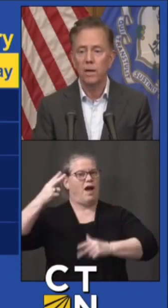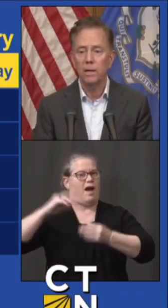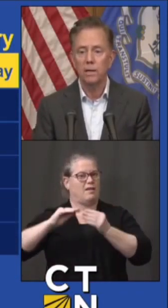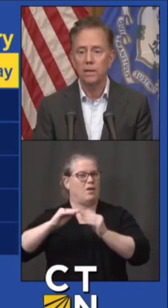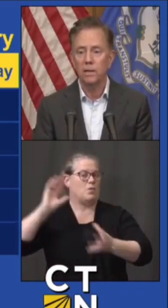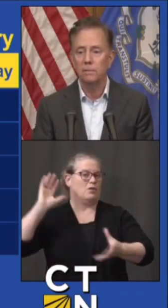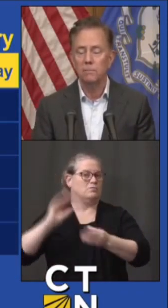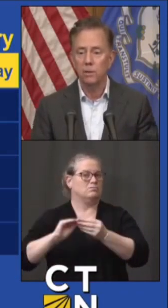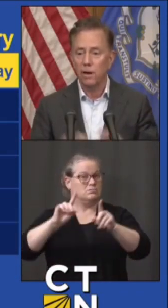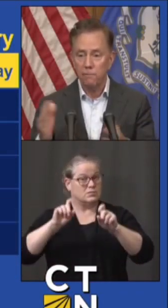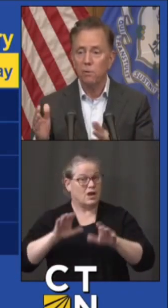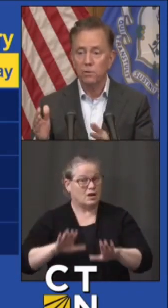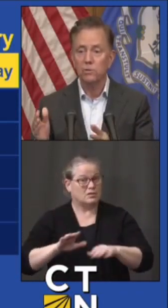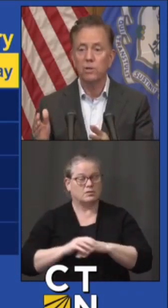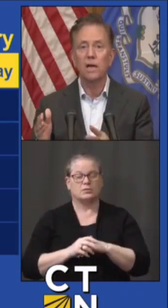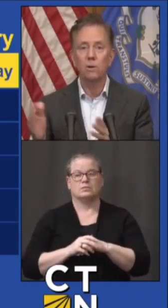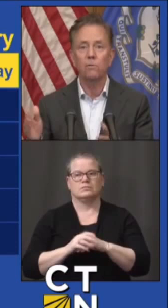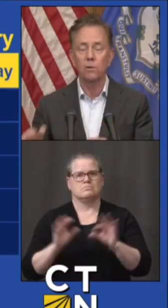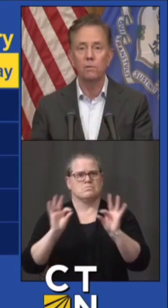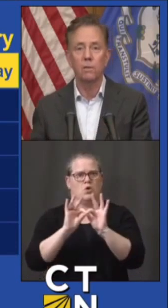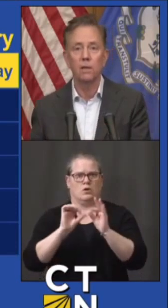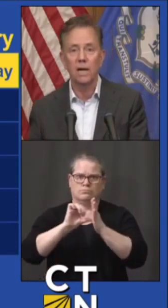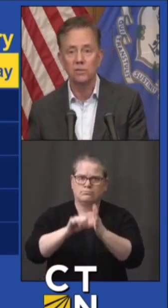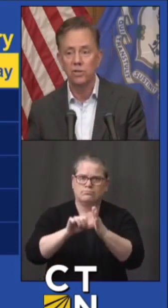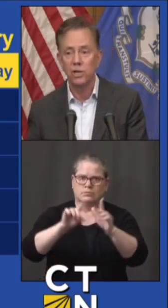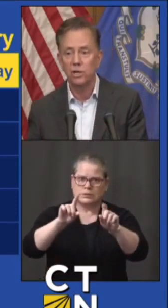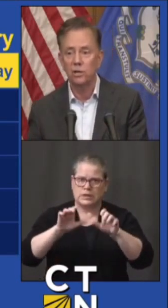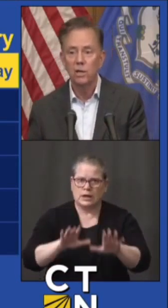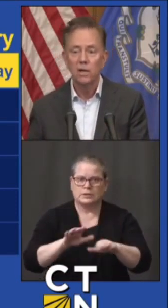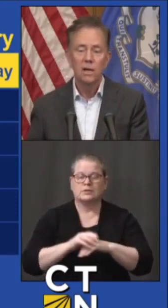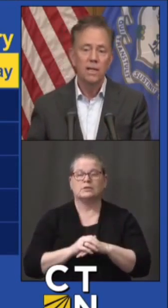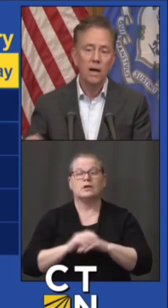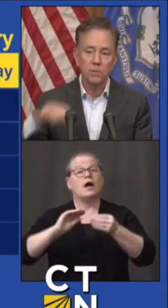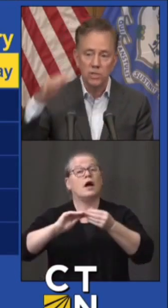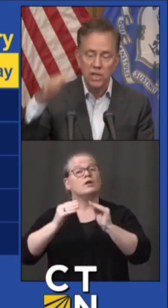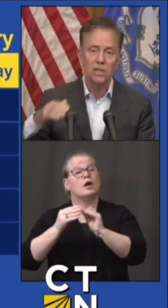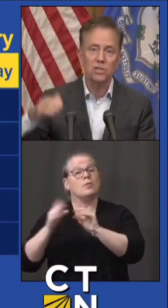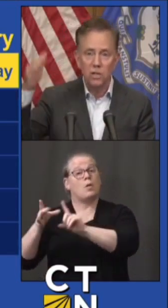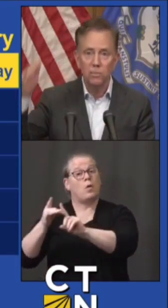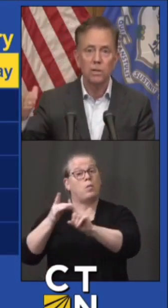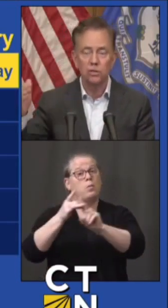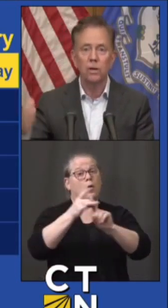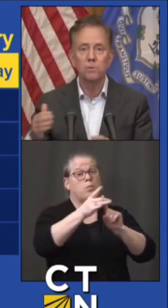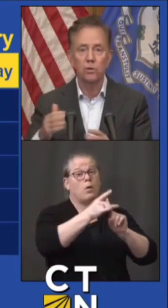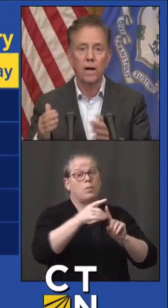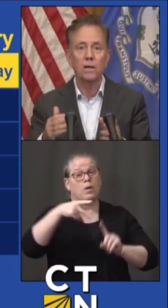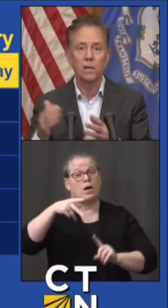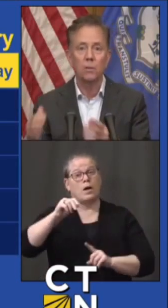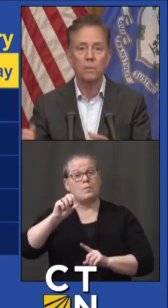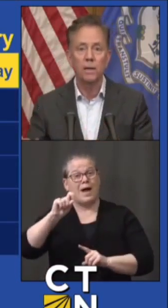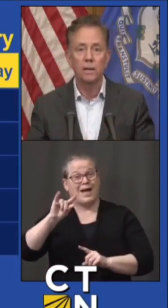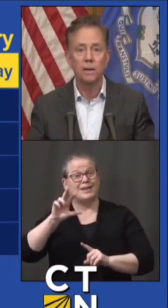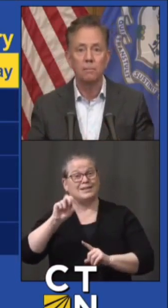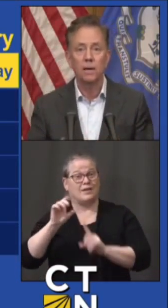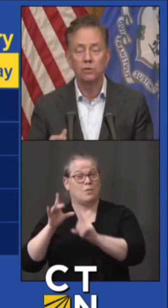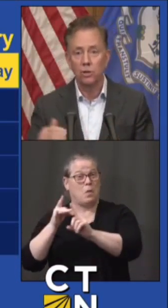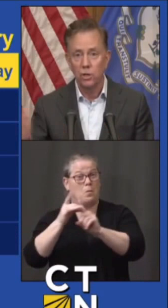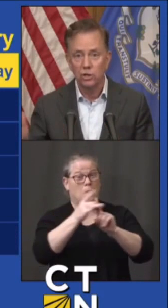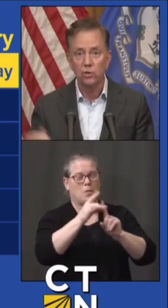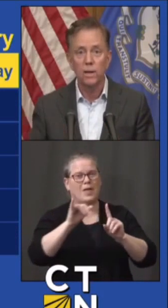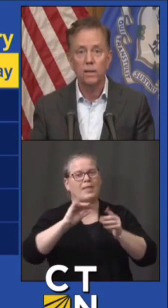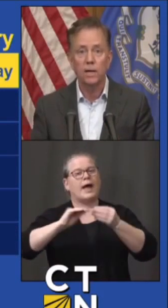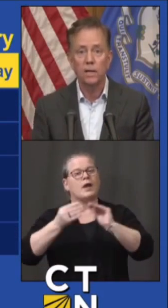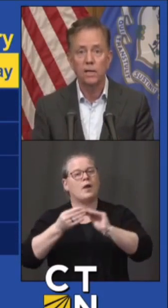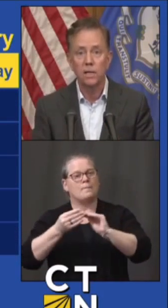Positivity rate, I've focused on that over the last year. Now I'm just seeing it's a number that jumps around a little bit. I'll show